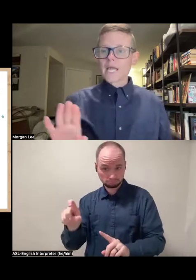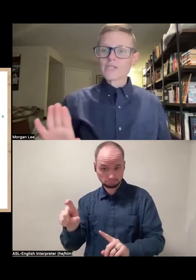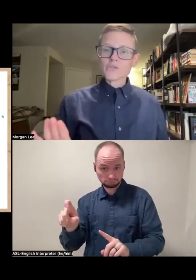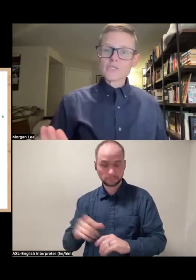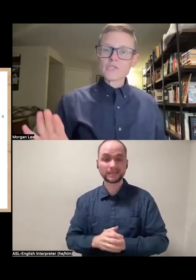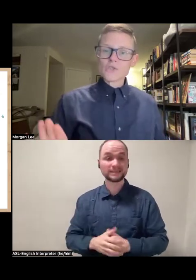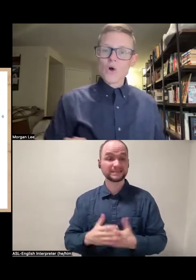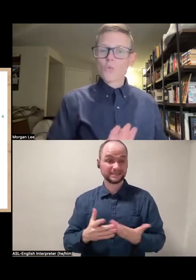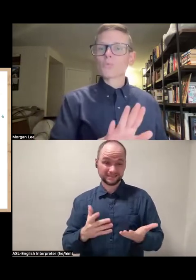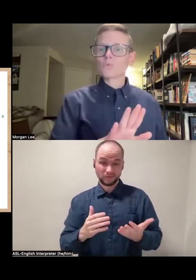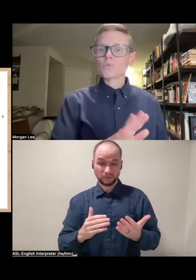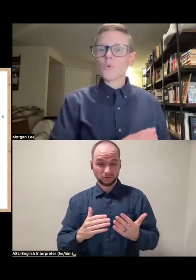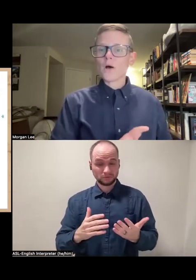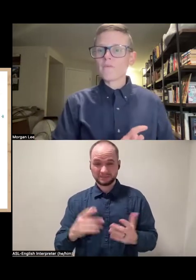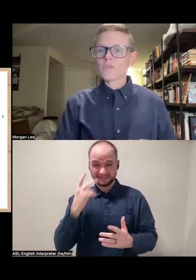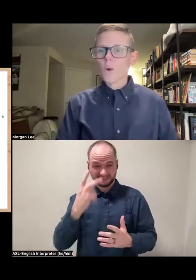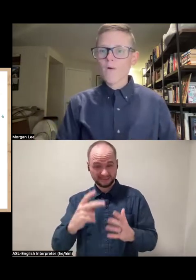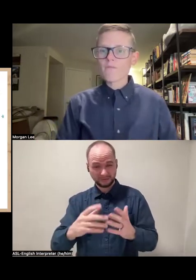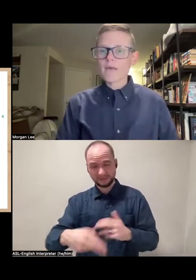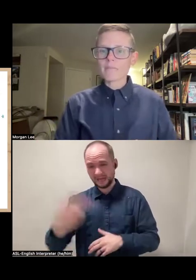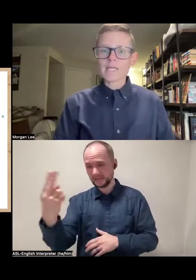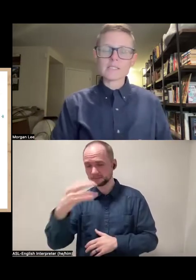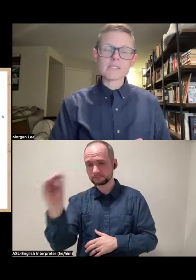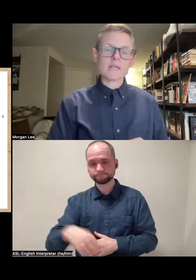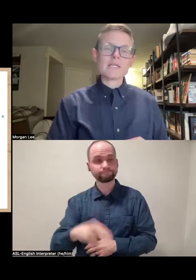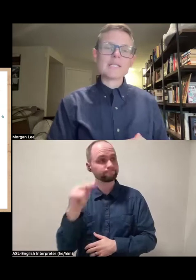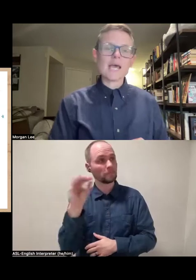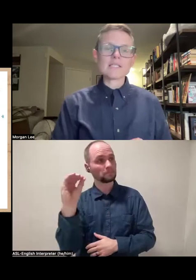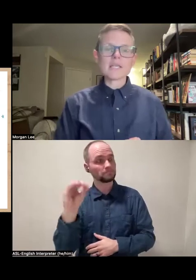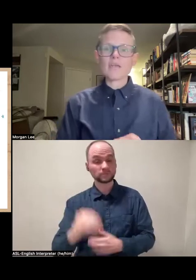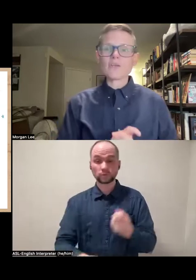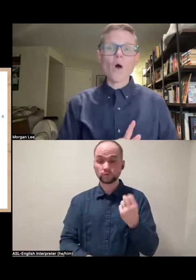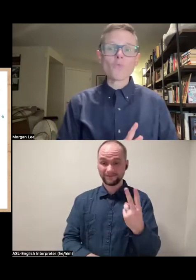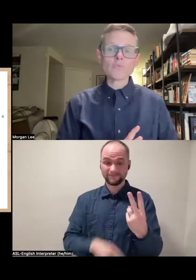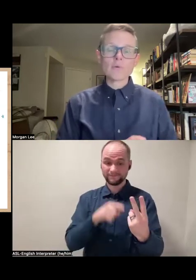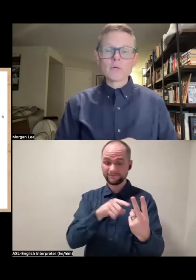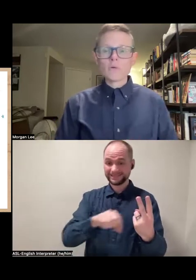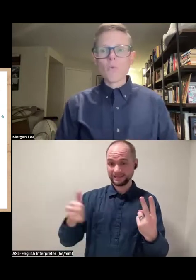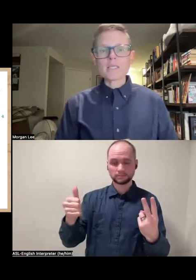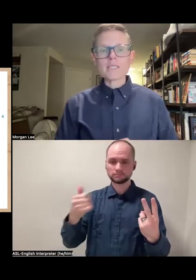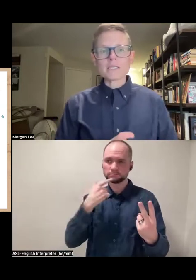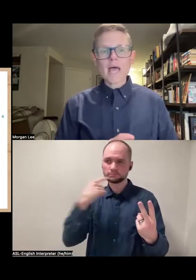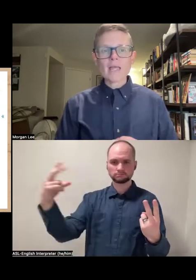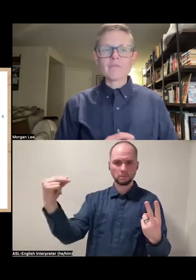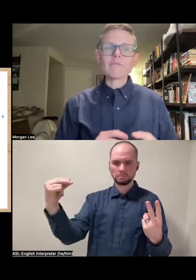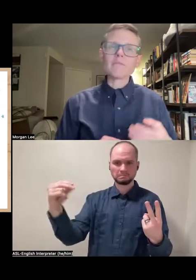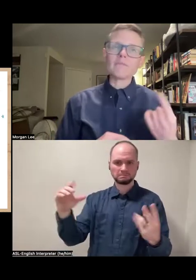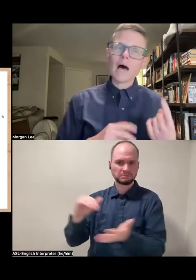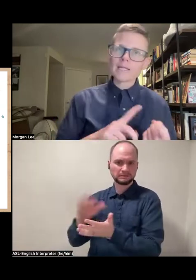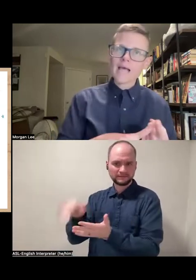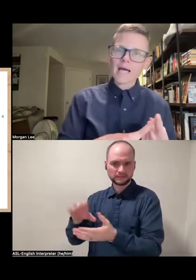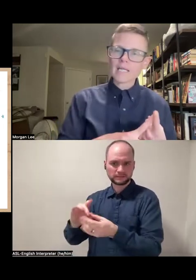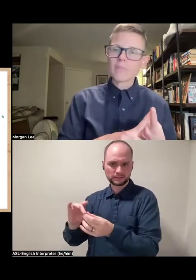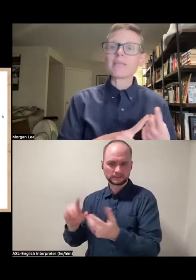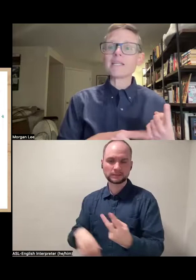Overwhelmingly, the answer is no. So of the 12 families, 10 said no. One said